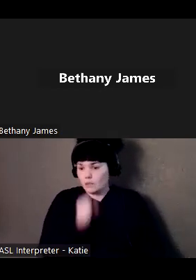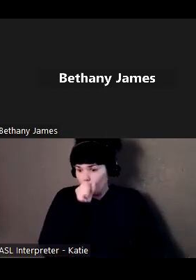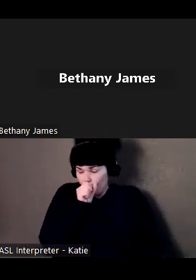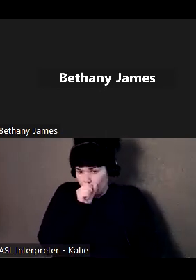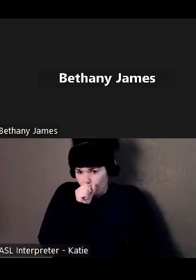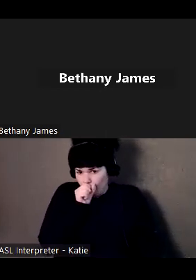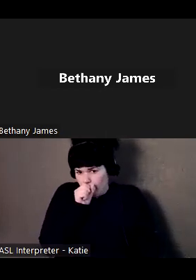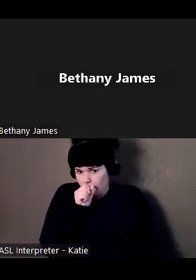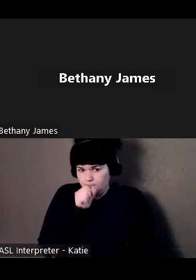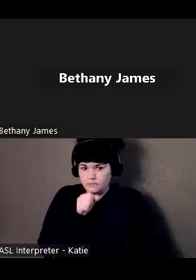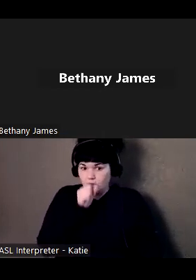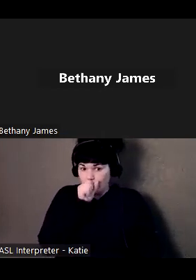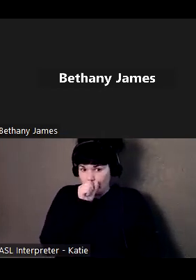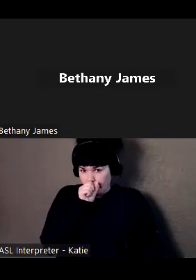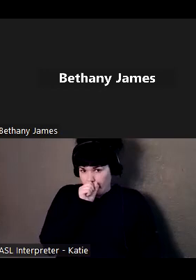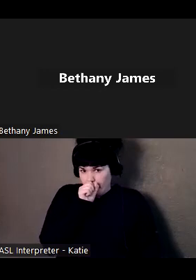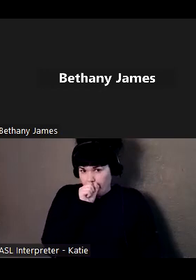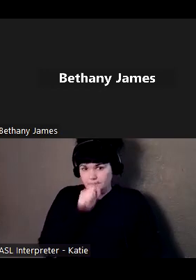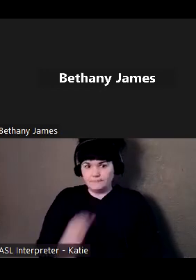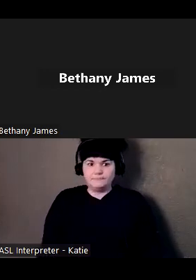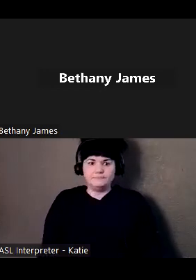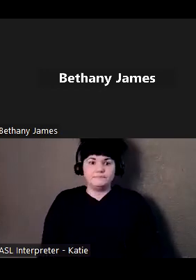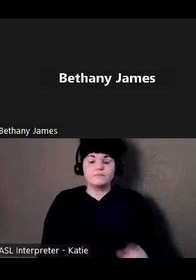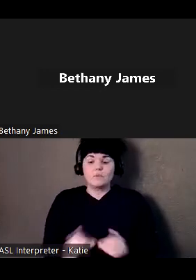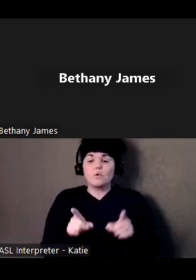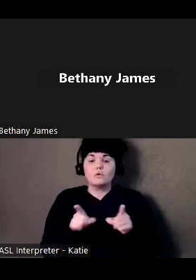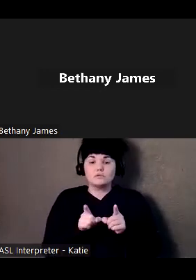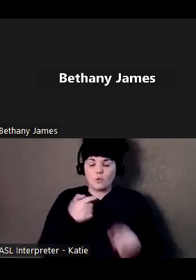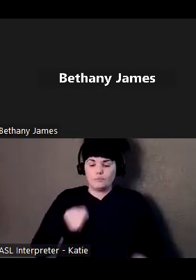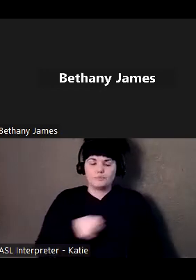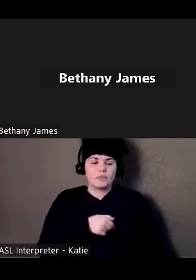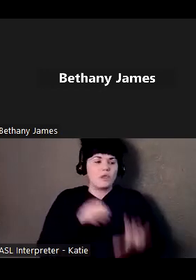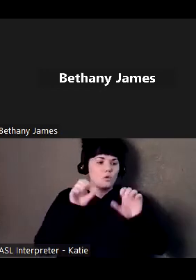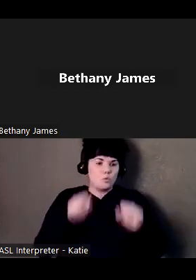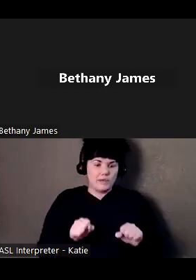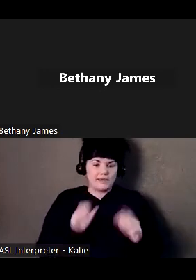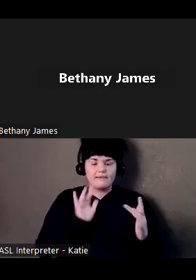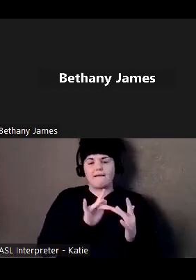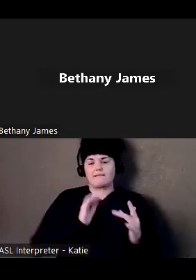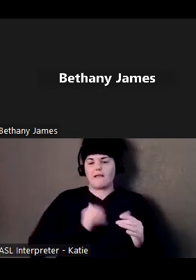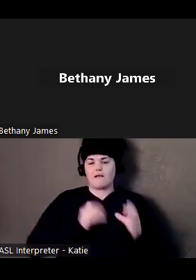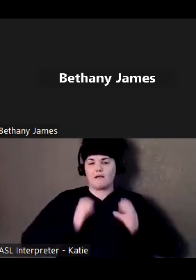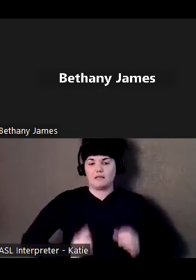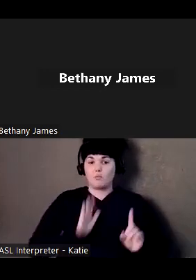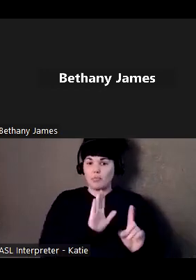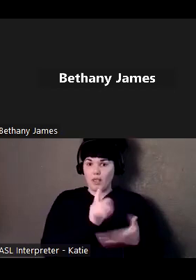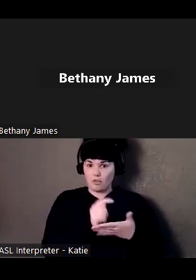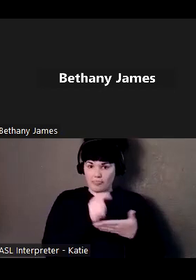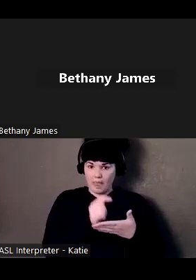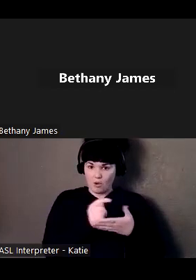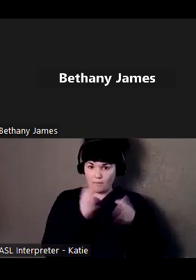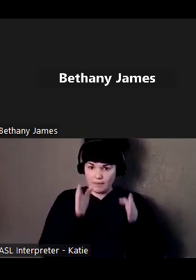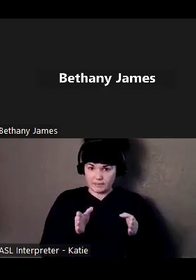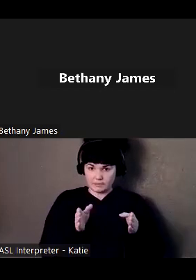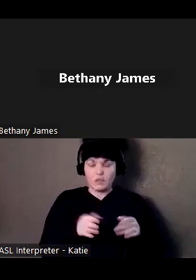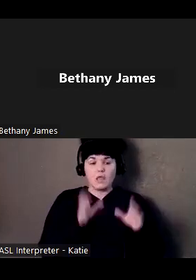One thing we might do is also coordinate efforts with our customers' therapists to try to